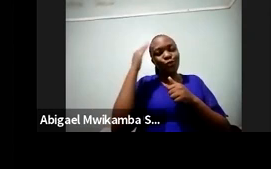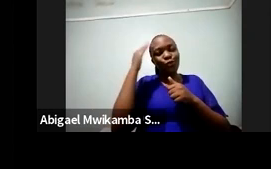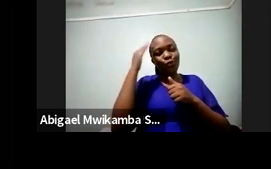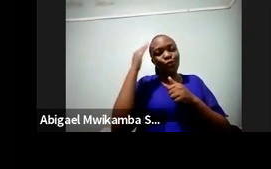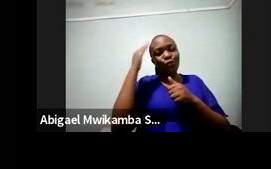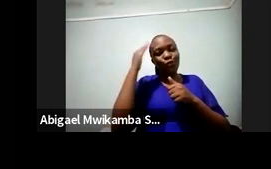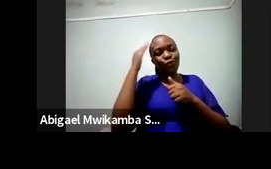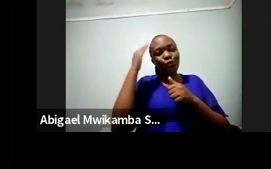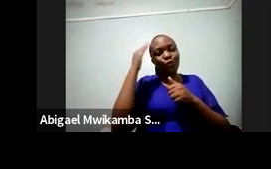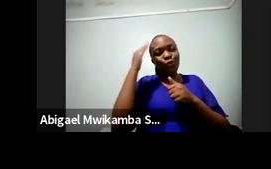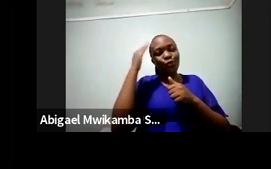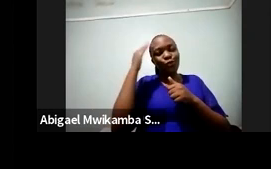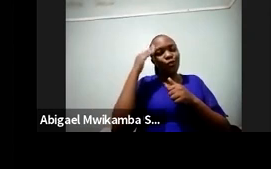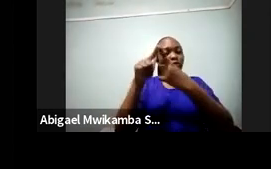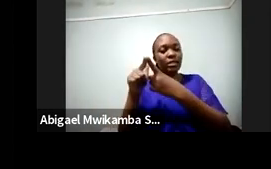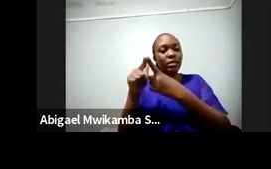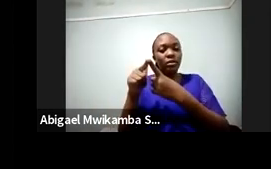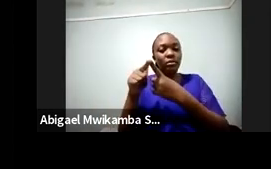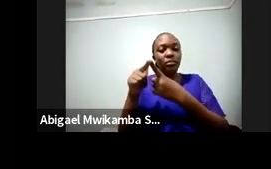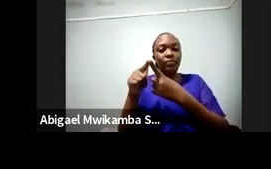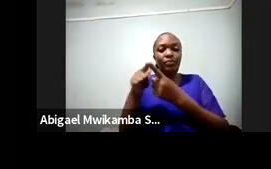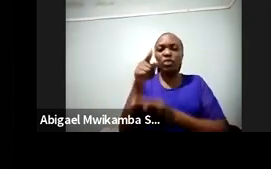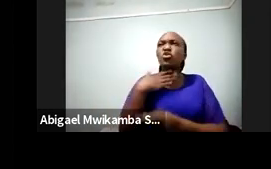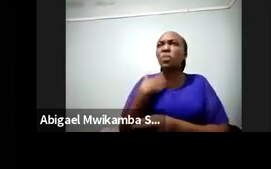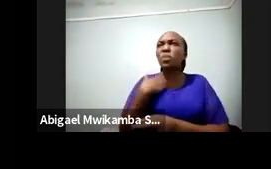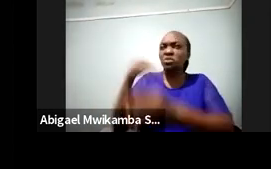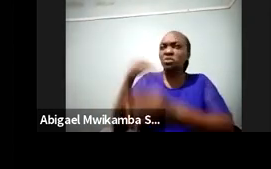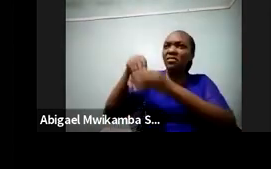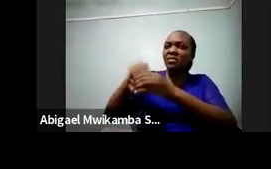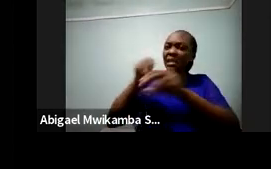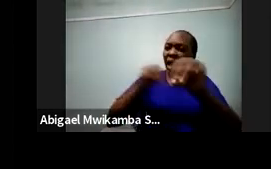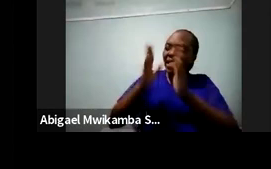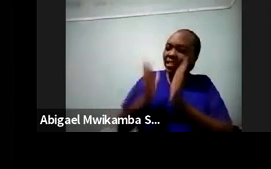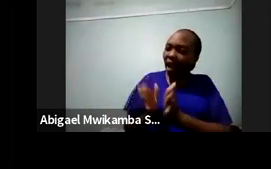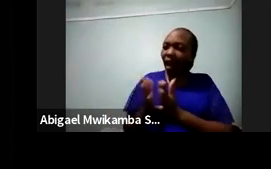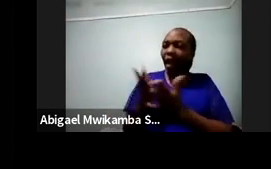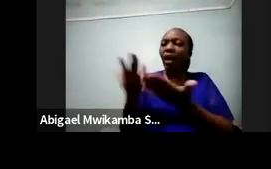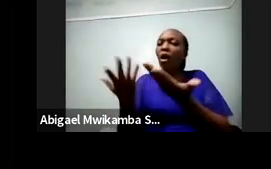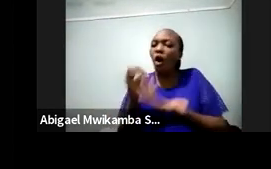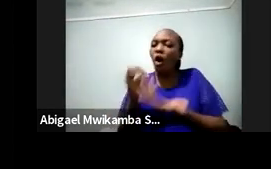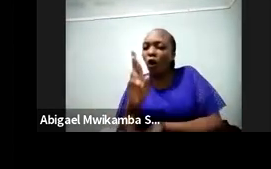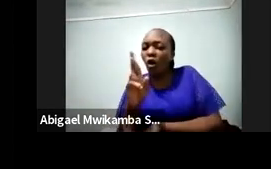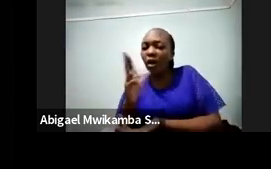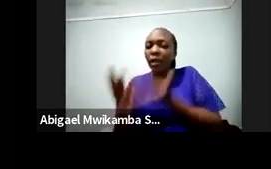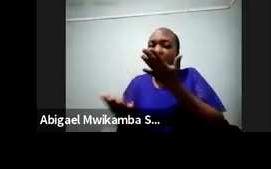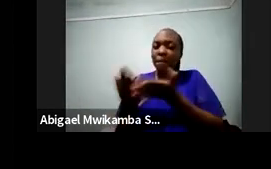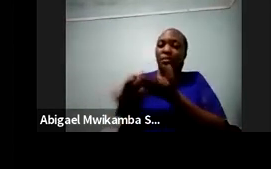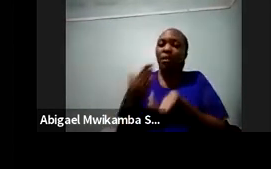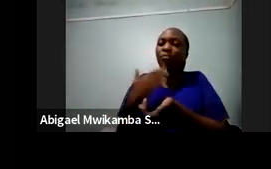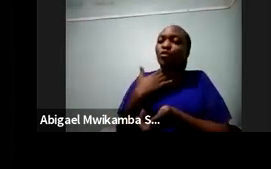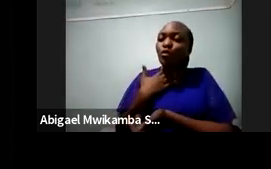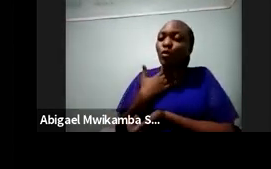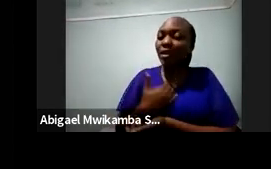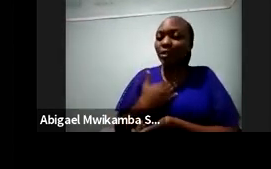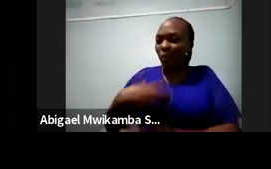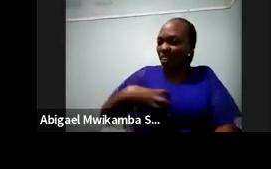be investment managers? Do you want to be the Bill Clinton and the